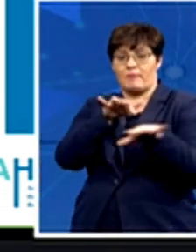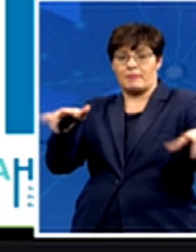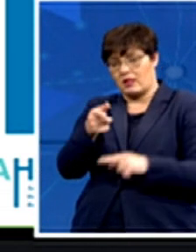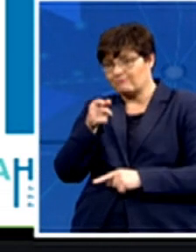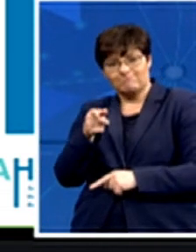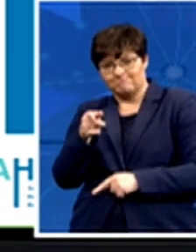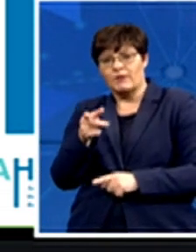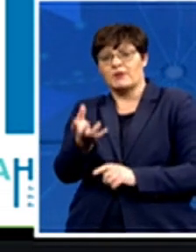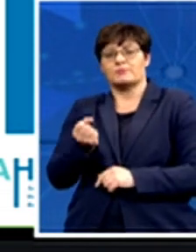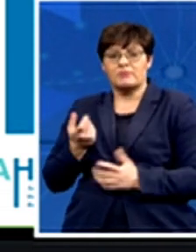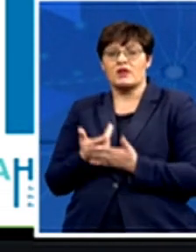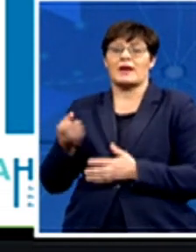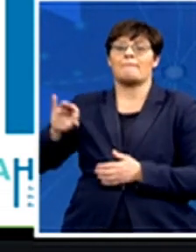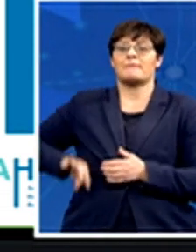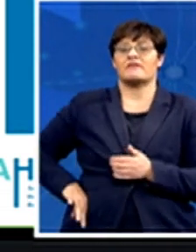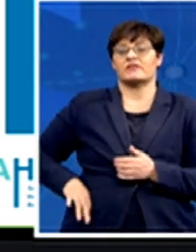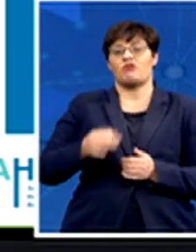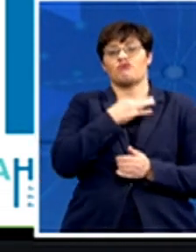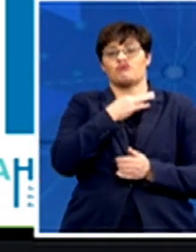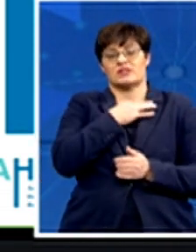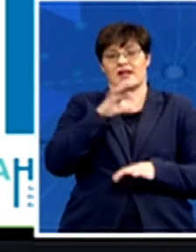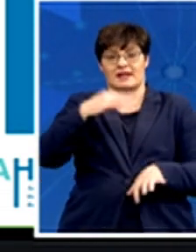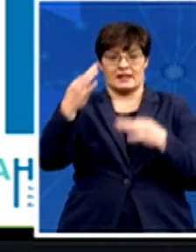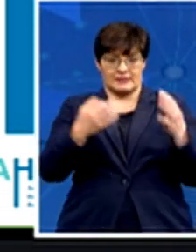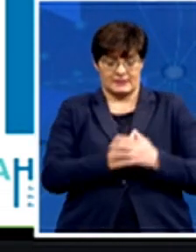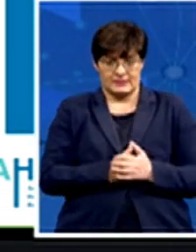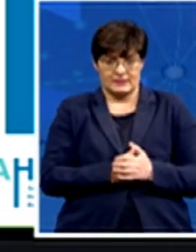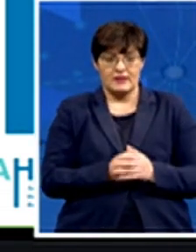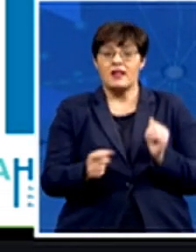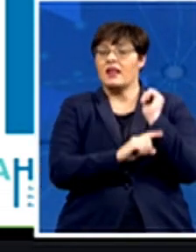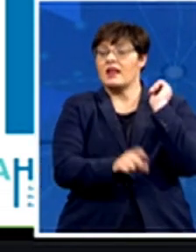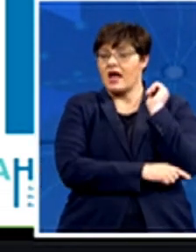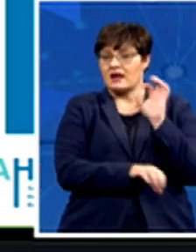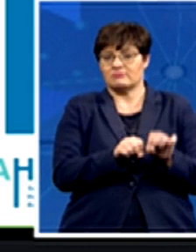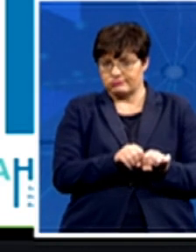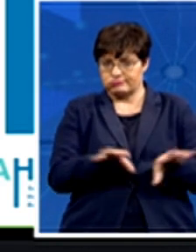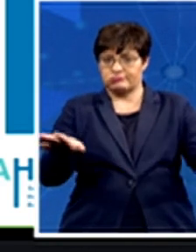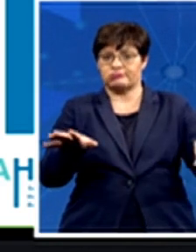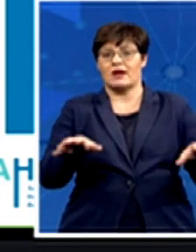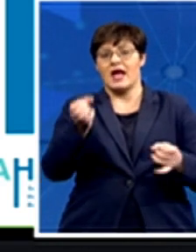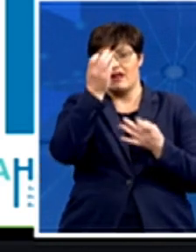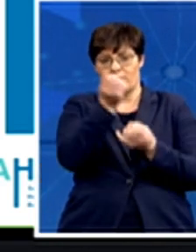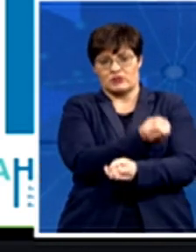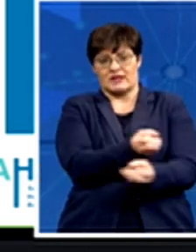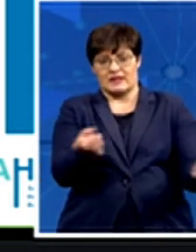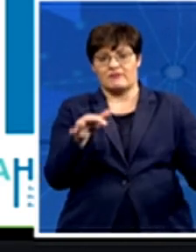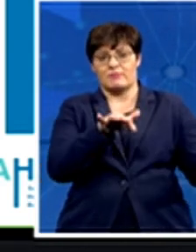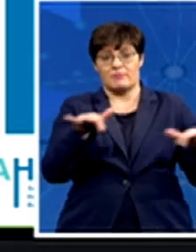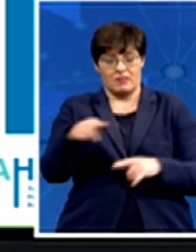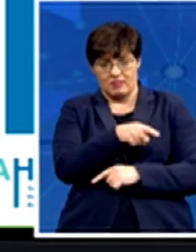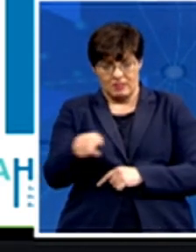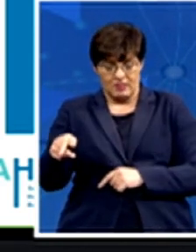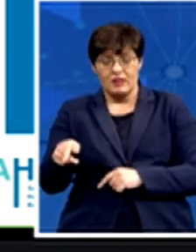of that product. And then lastly, we disseminate information to the public, to healthcare professionals to improve the drug prescribing of their